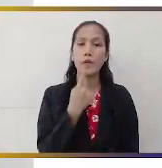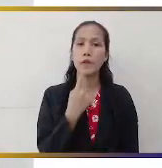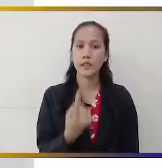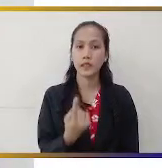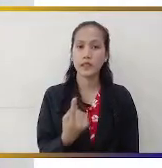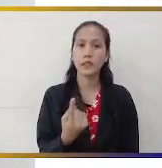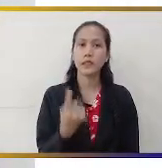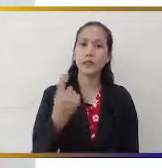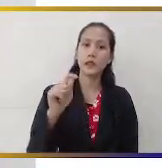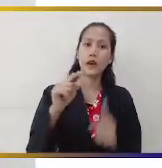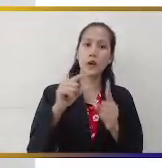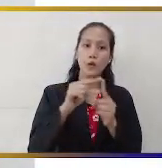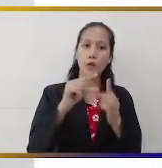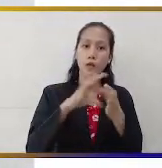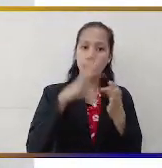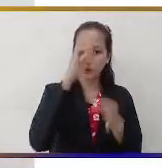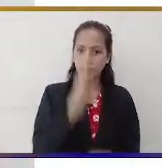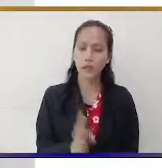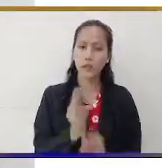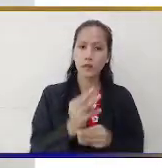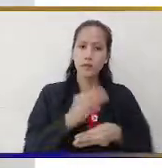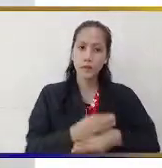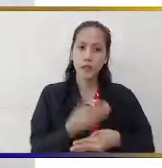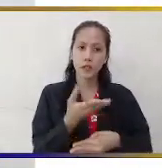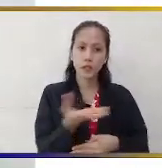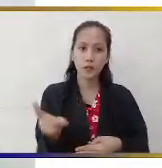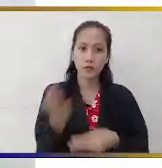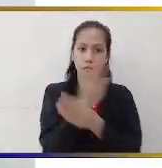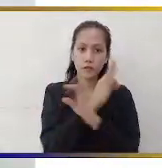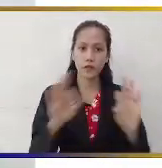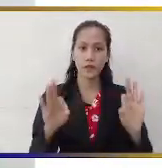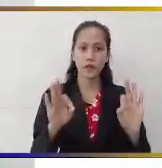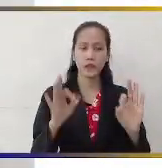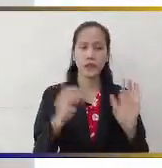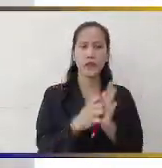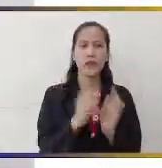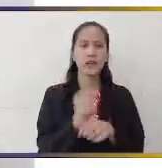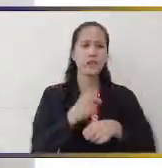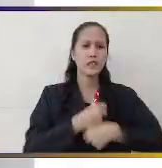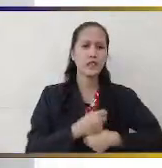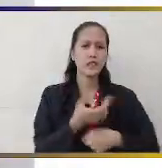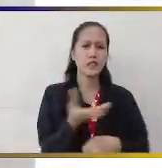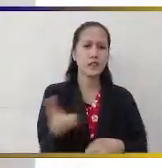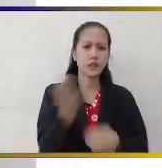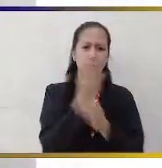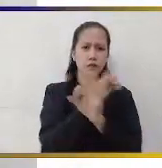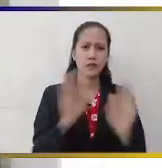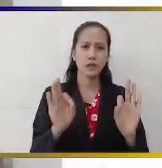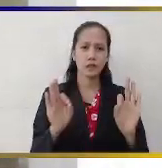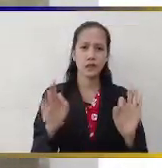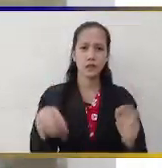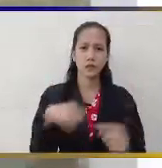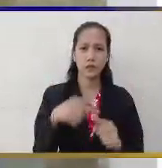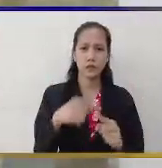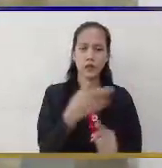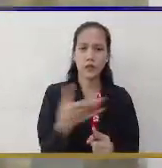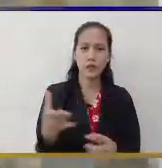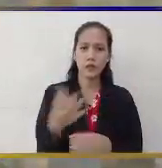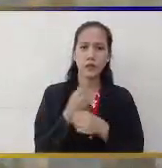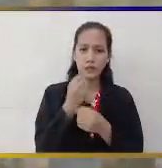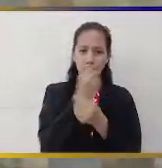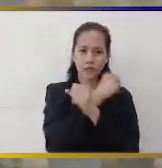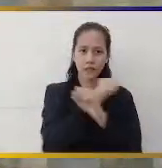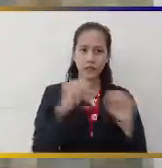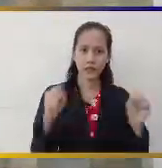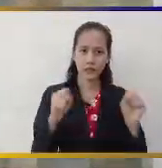of God will make you free. Not set you free. When you got saved, you got set free. You got set free from sin.